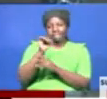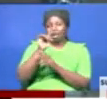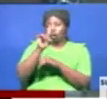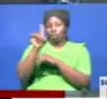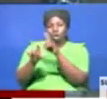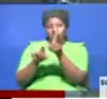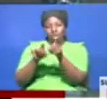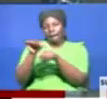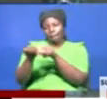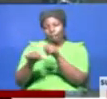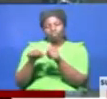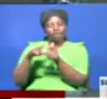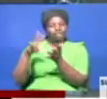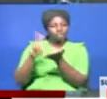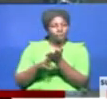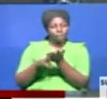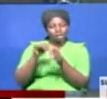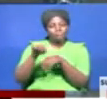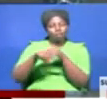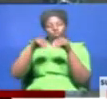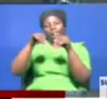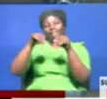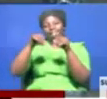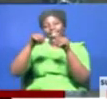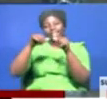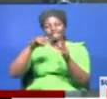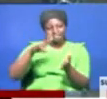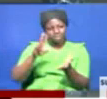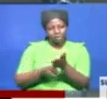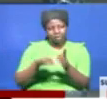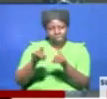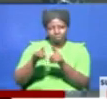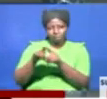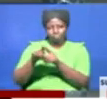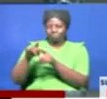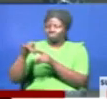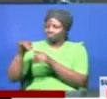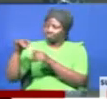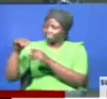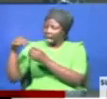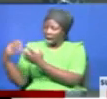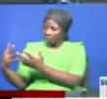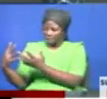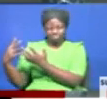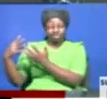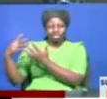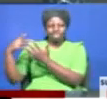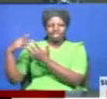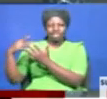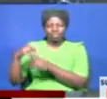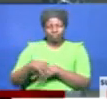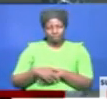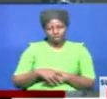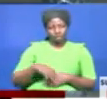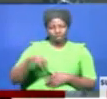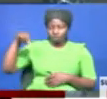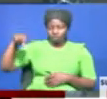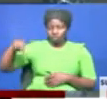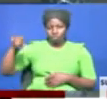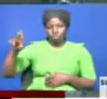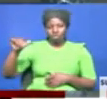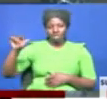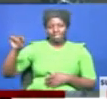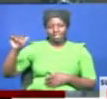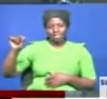both qualitative verifiability and quantitative verifiability. Quantitative means that the